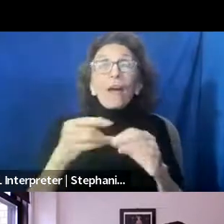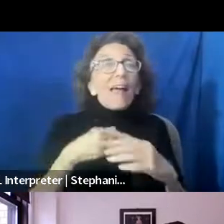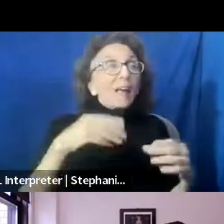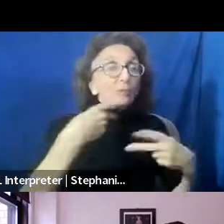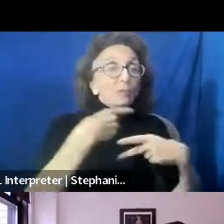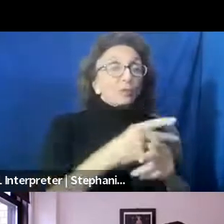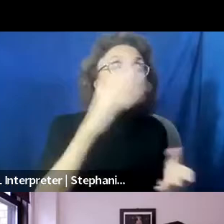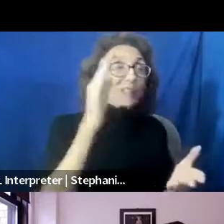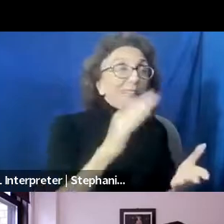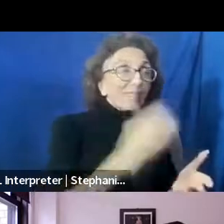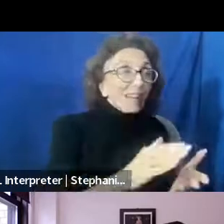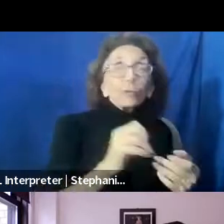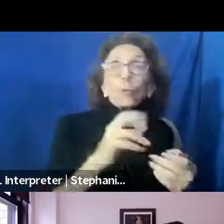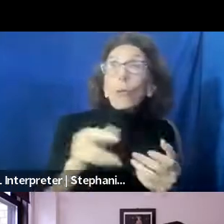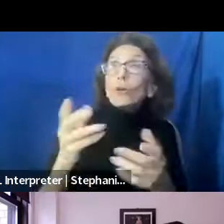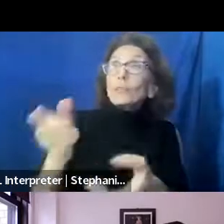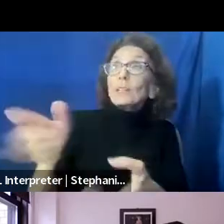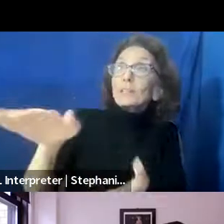painful too.